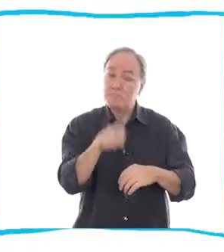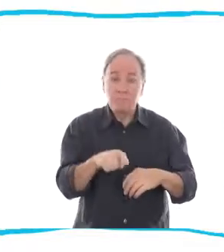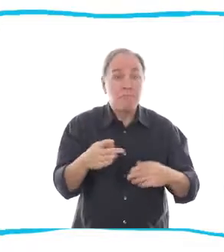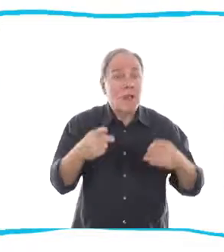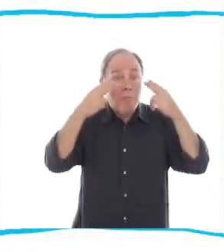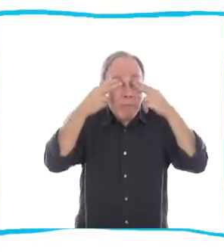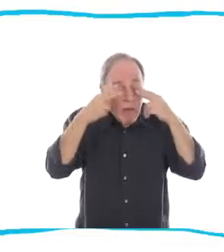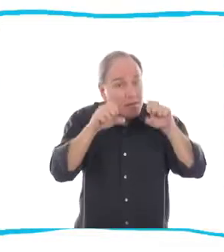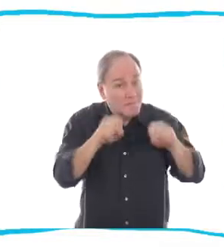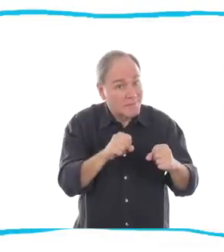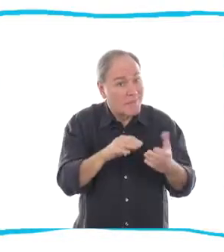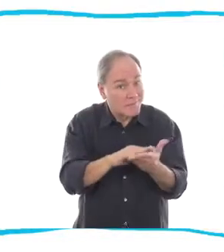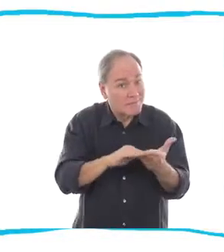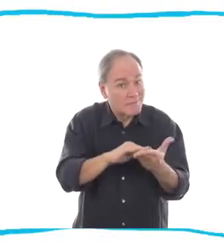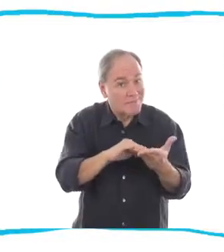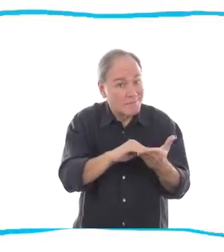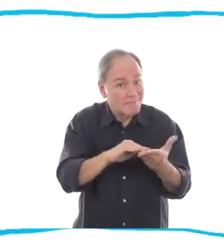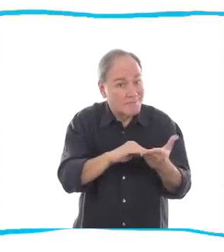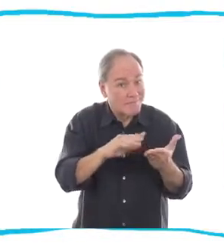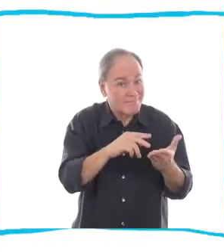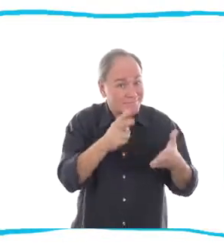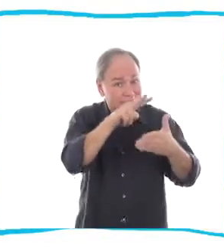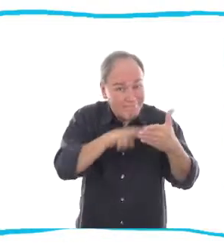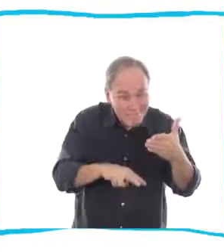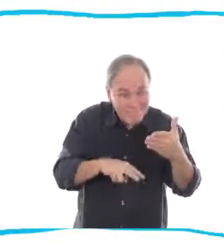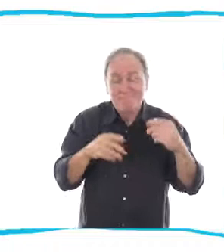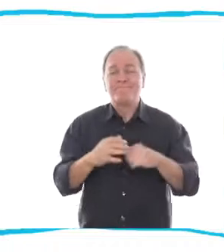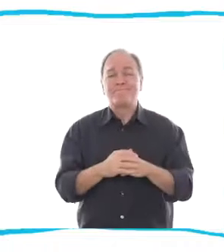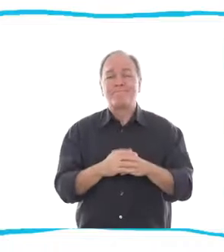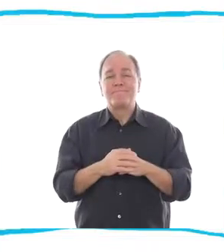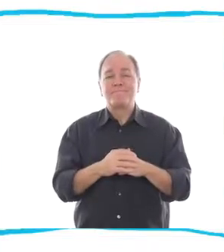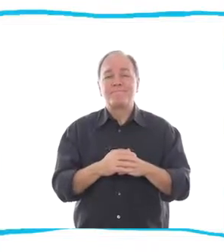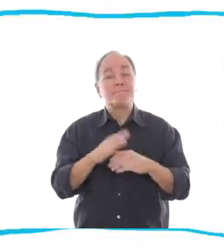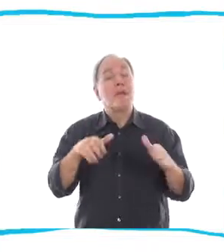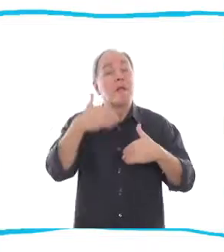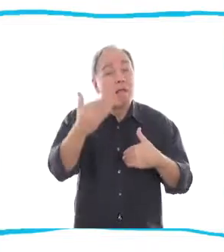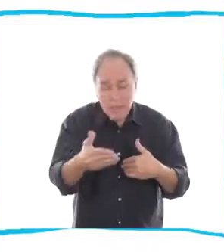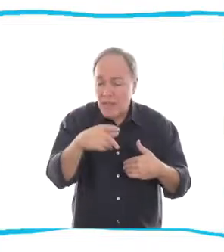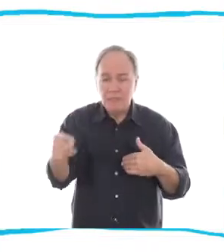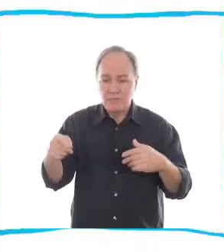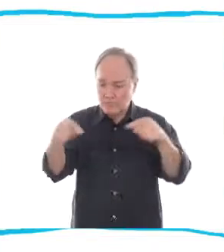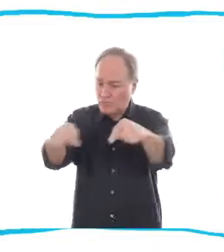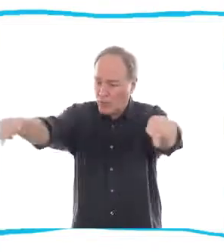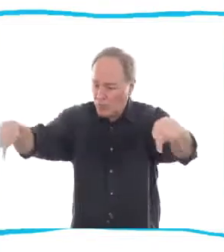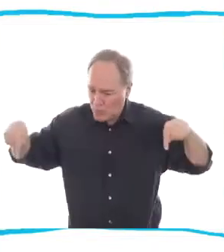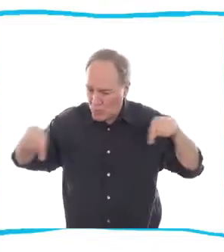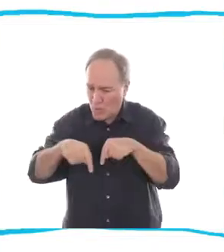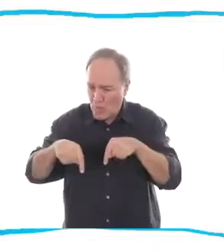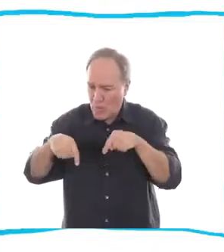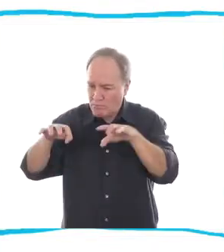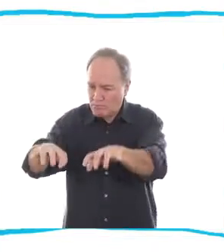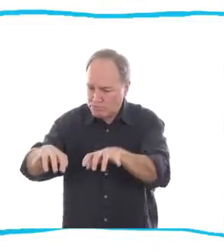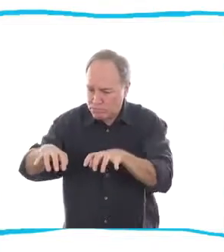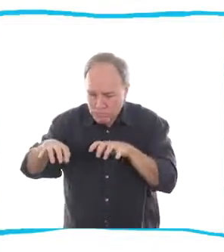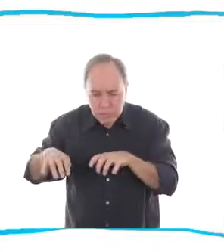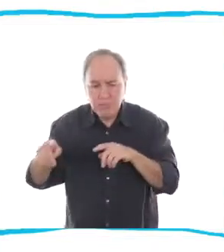accessible information that can be accessed by people with visual impairments. Then you should check your